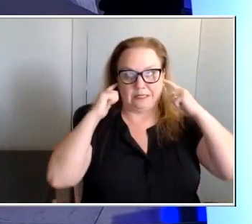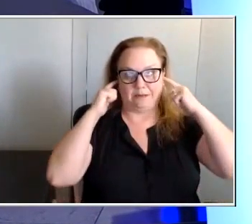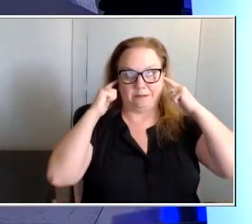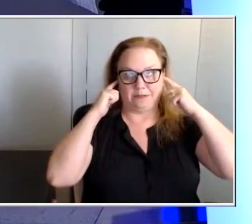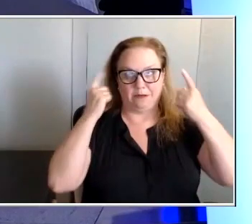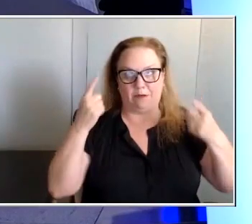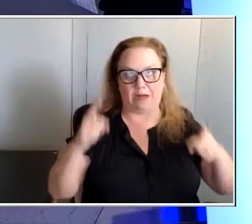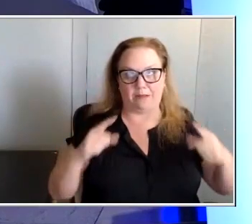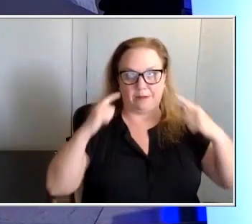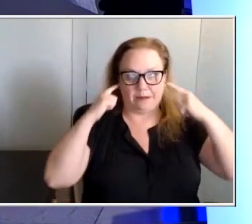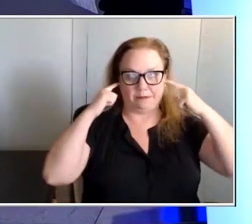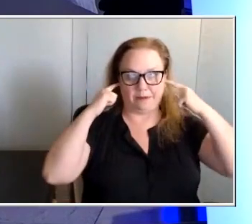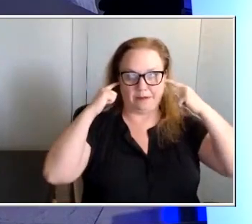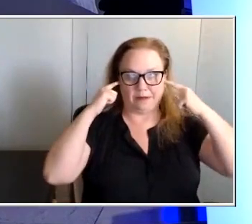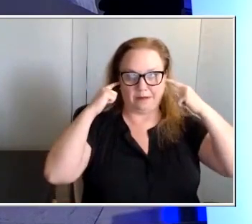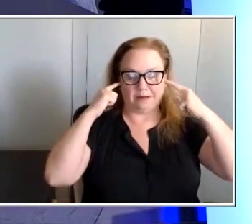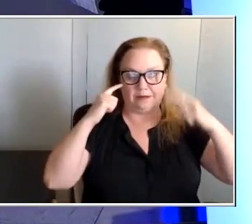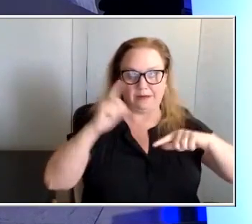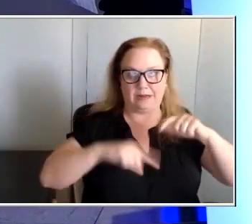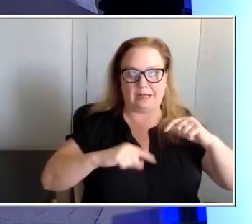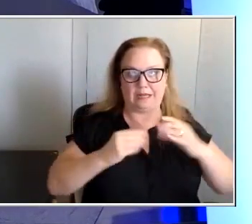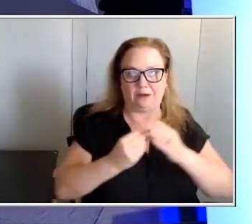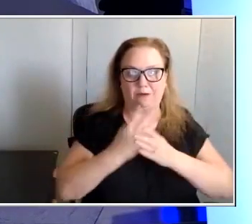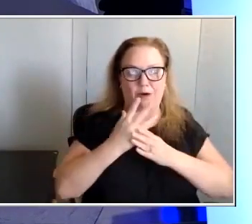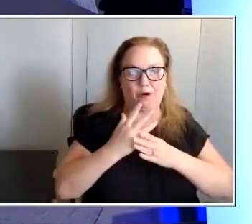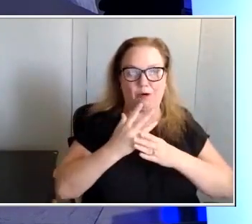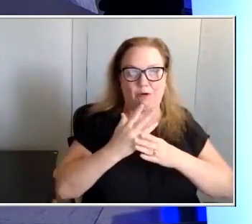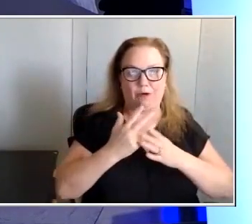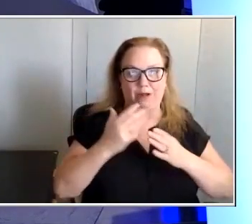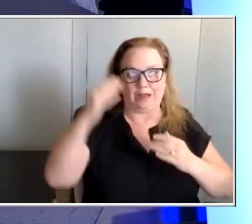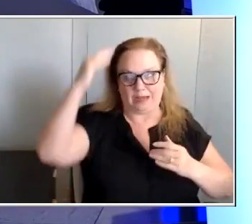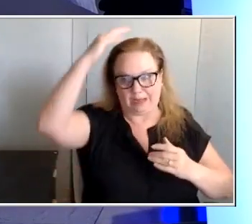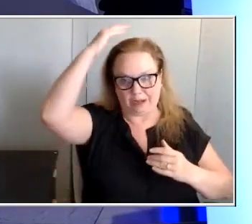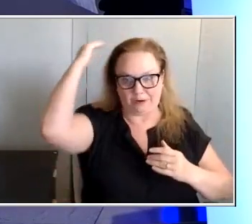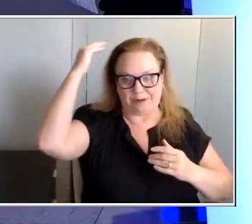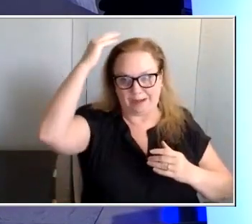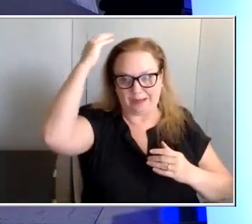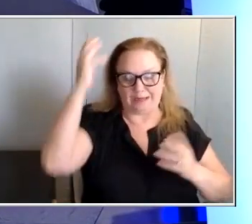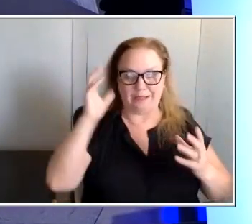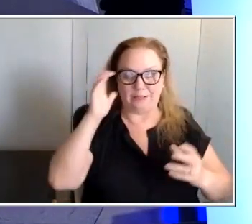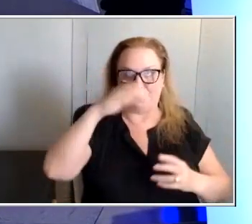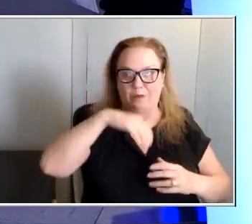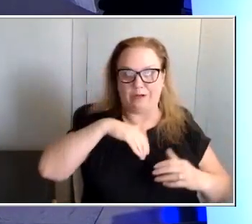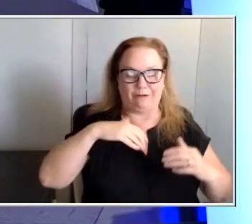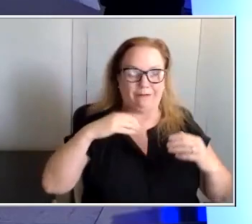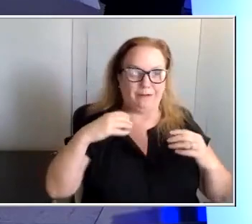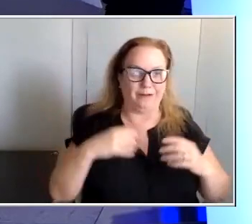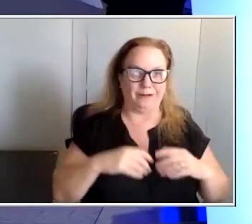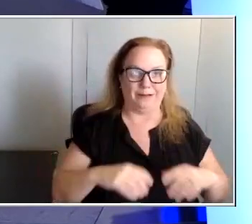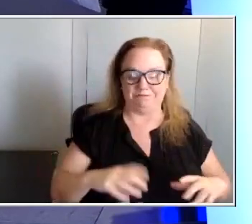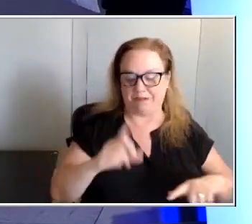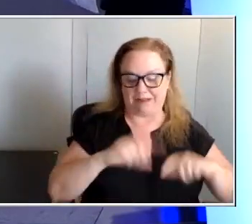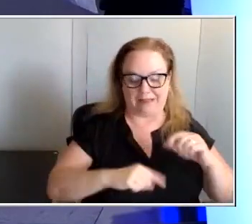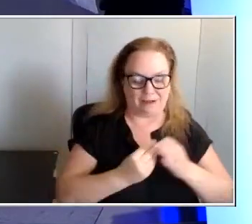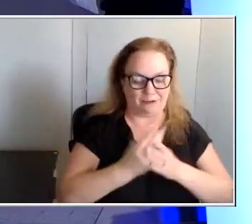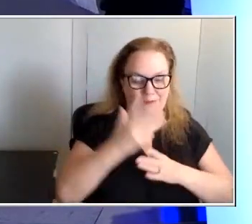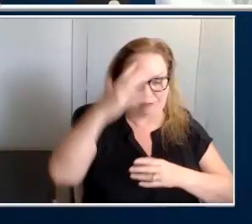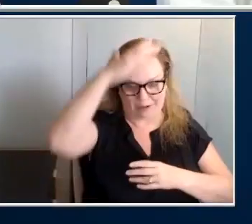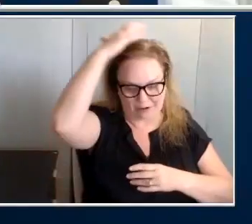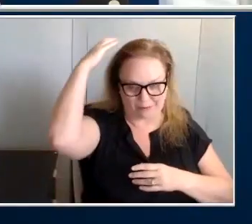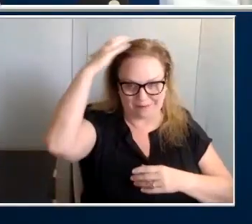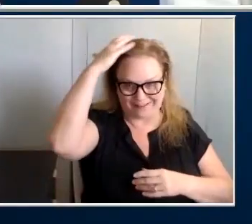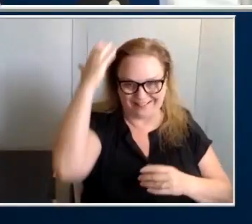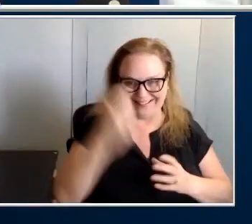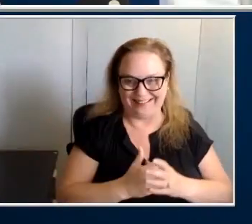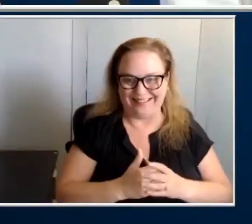above? I can't grow hair on my head, so it's just a clear delineation. Okay, there we go. All right. We're also joined by